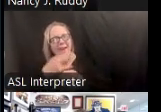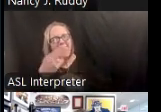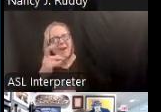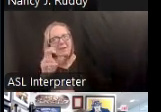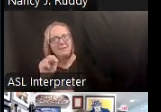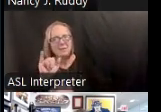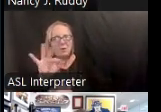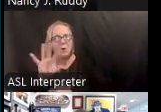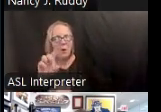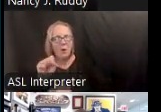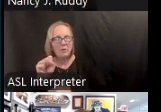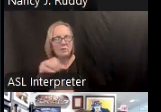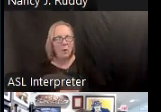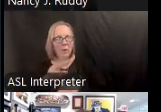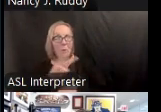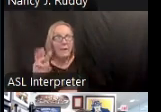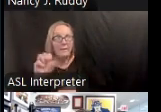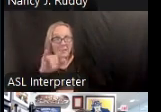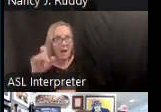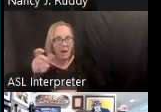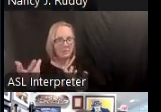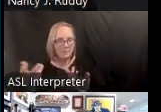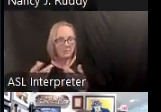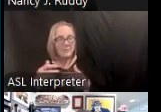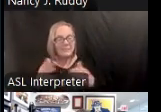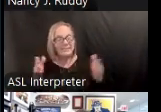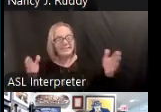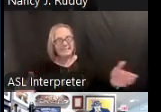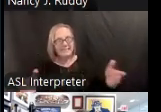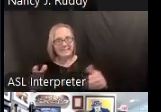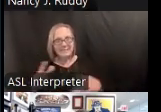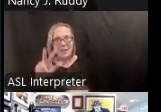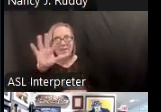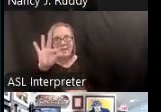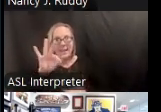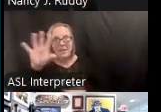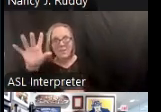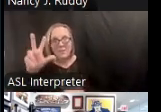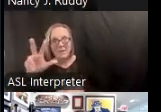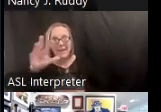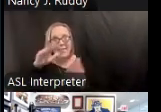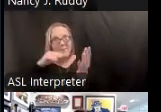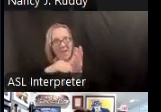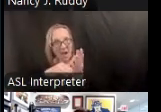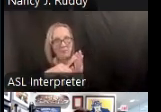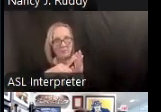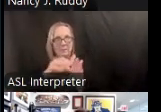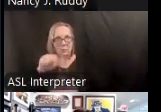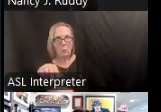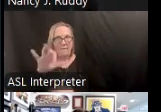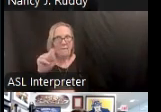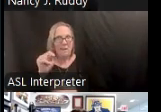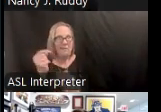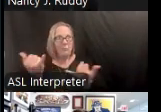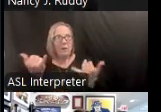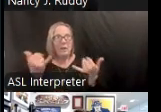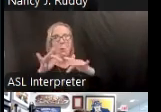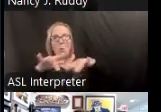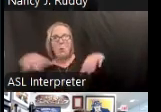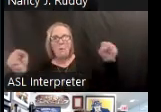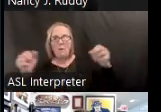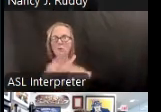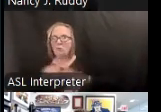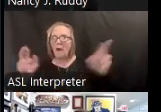side. This 93,000 square foot site, which as Dara said, is empty and shovel ready, will house